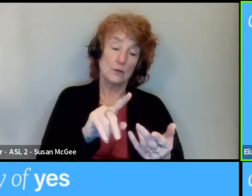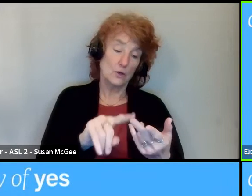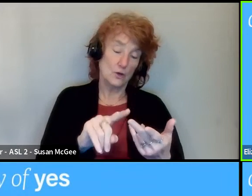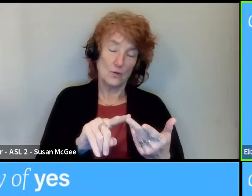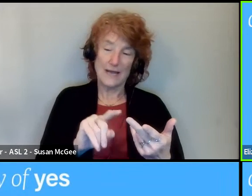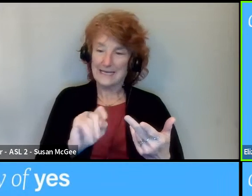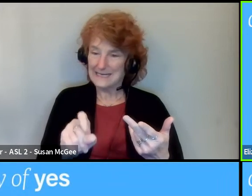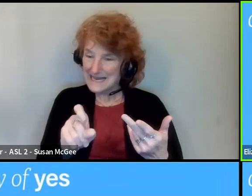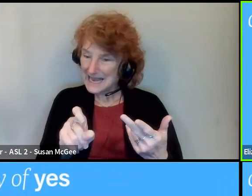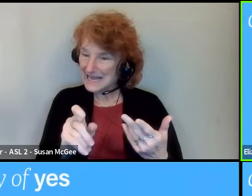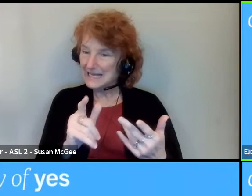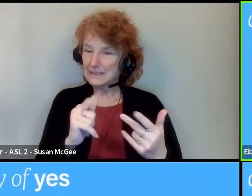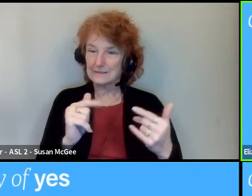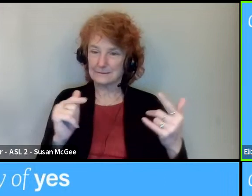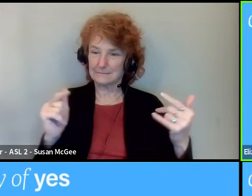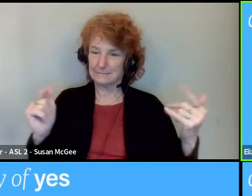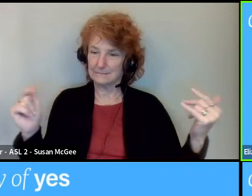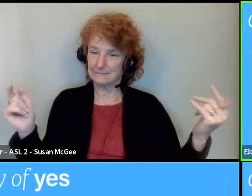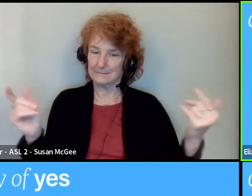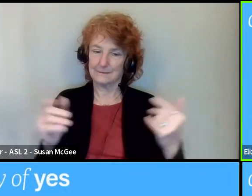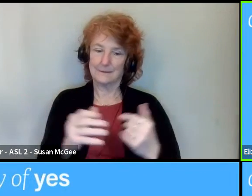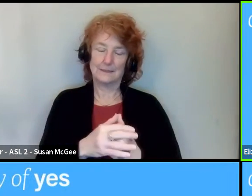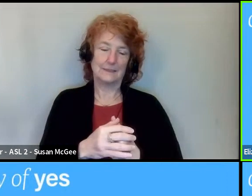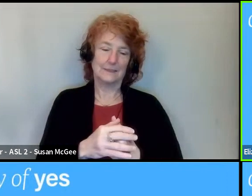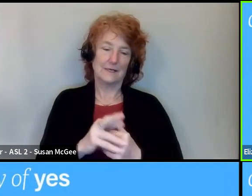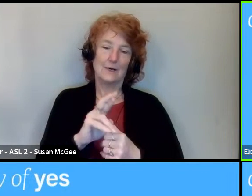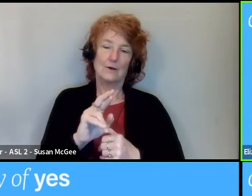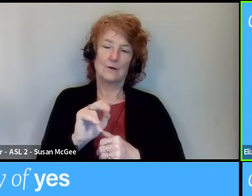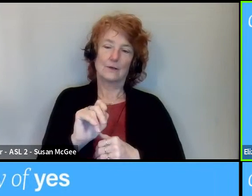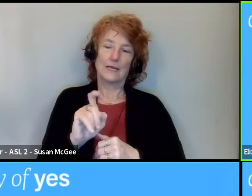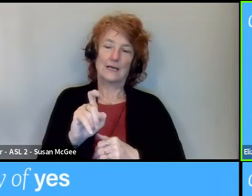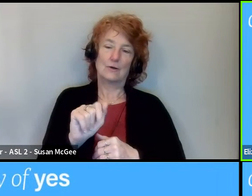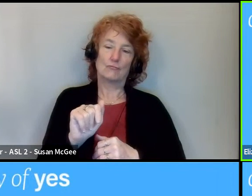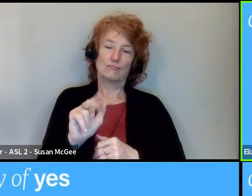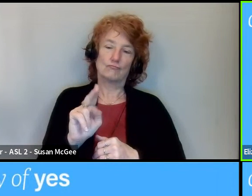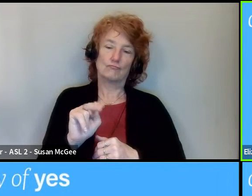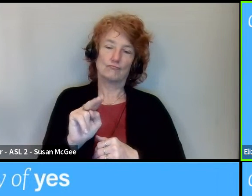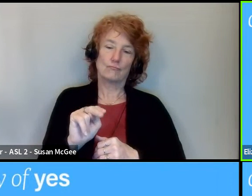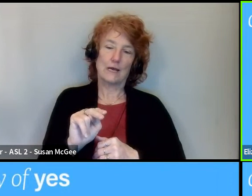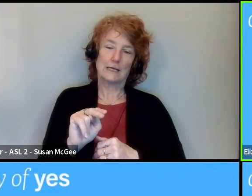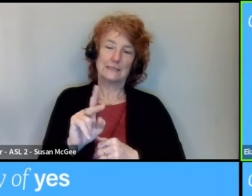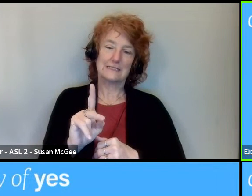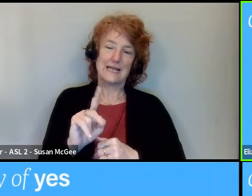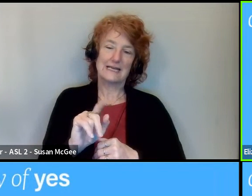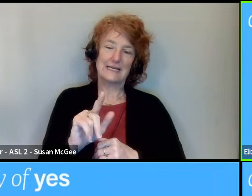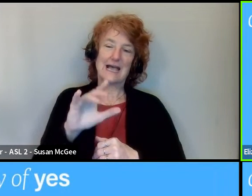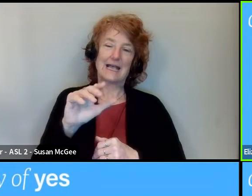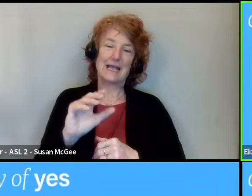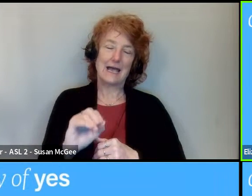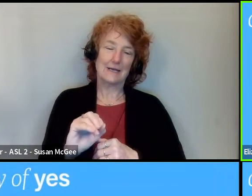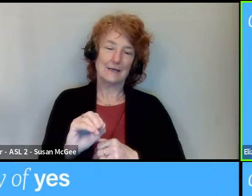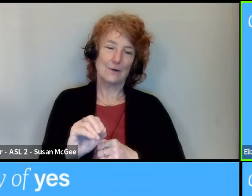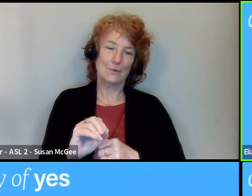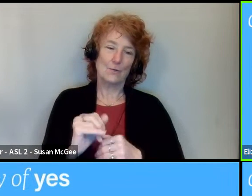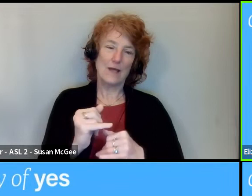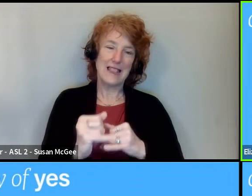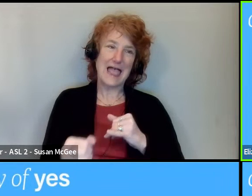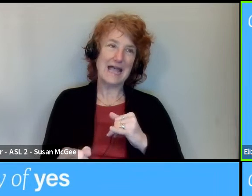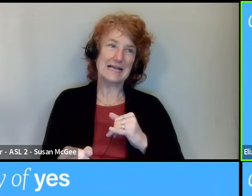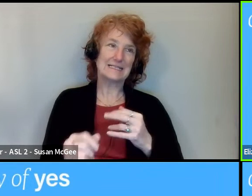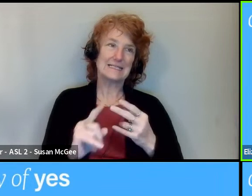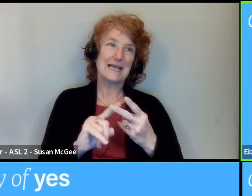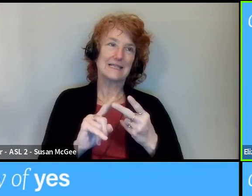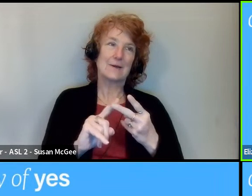Great. And so Roxanne Delgado, I'm going to give you the last question, and then we'll do one from the chat and wrap up for the evening.